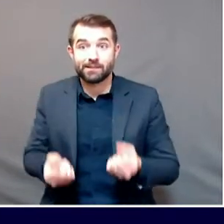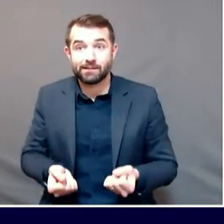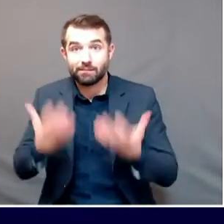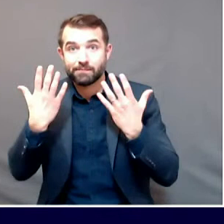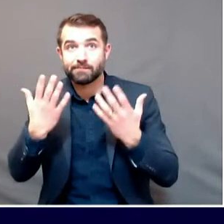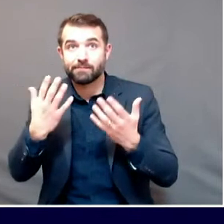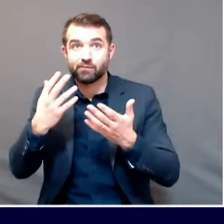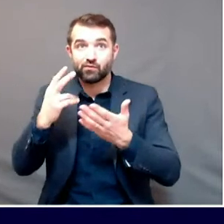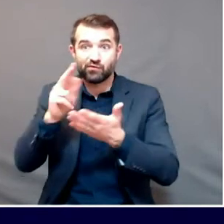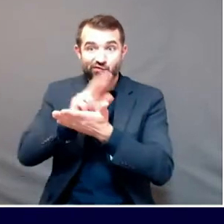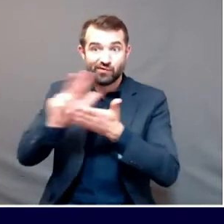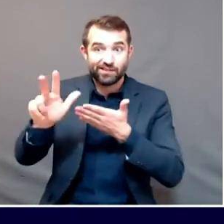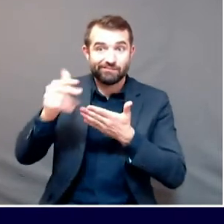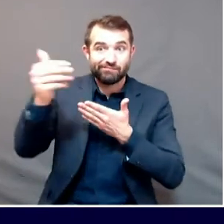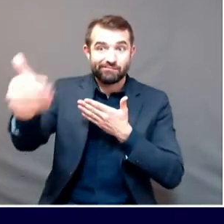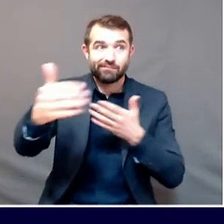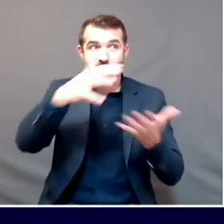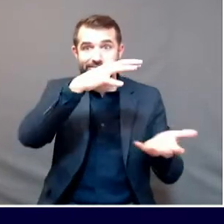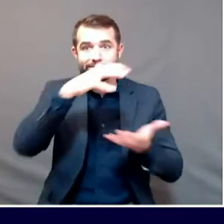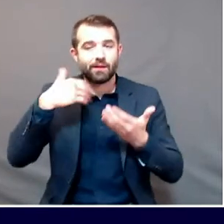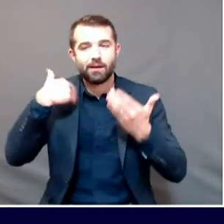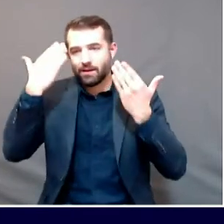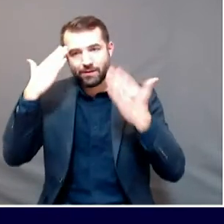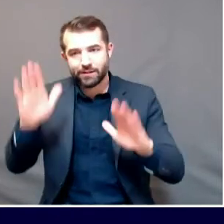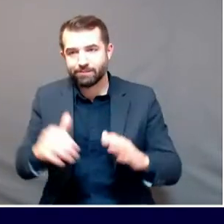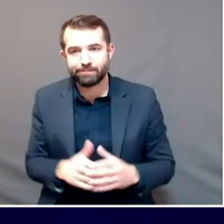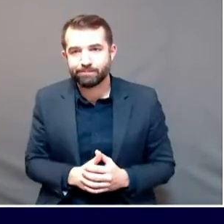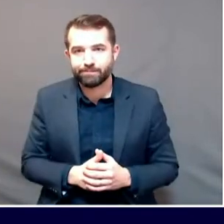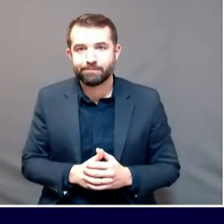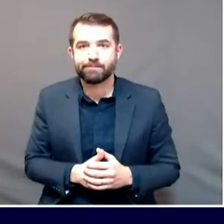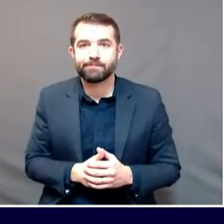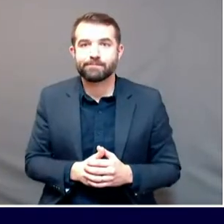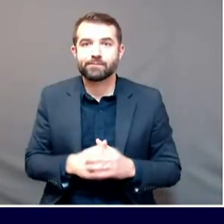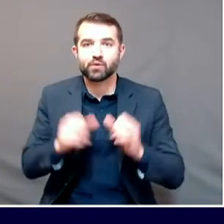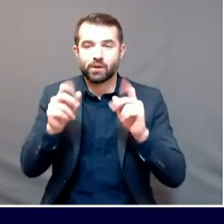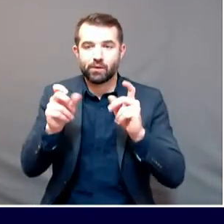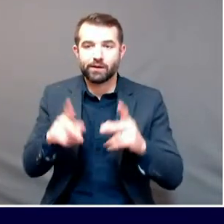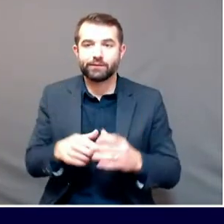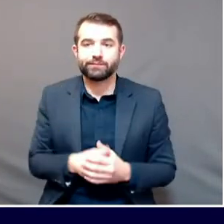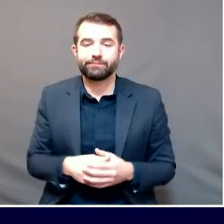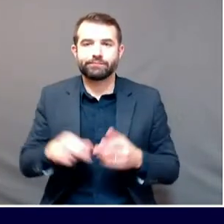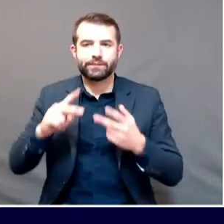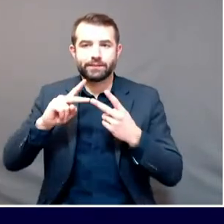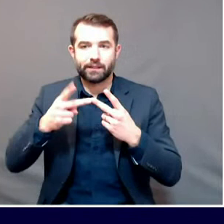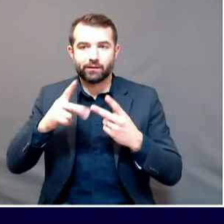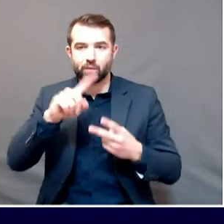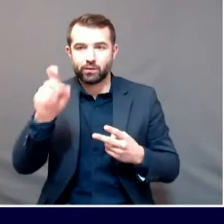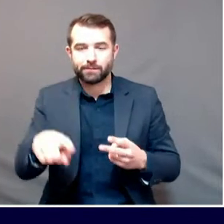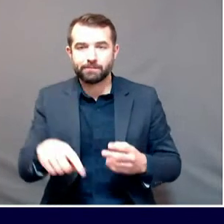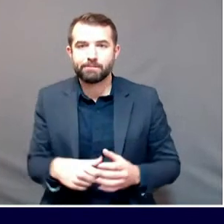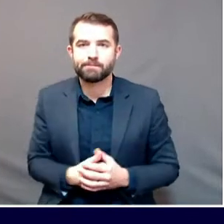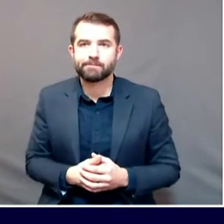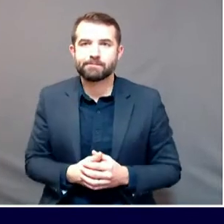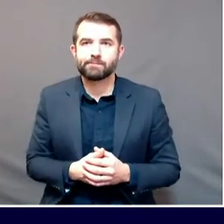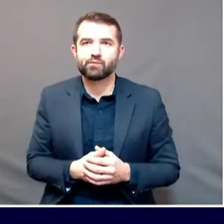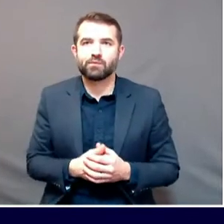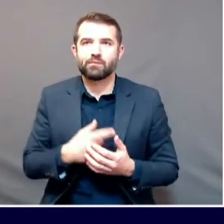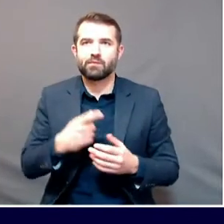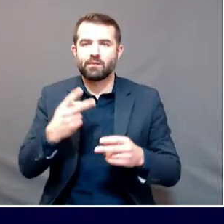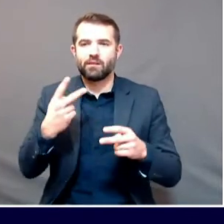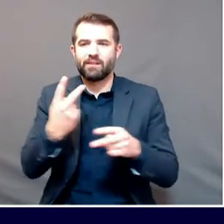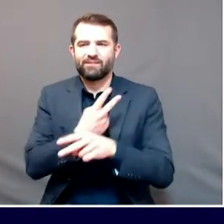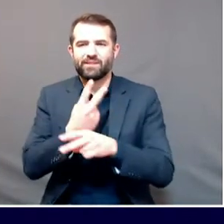Pfizer allocation will be. Okay. And then I wanted to ask you a math question. I apologize in advance